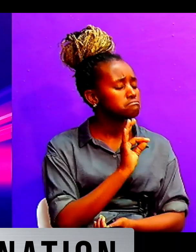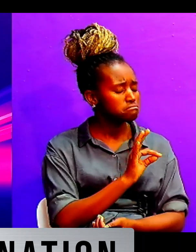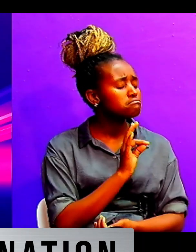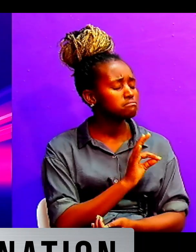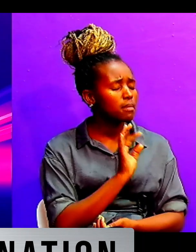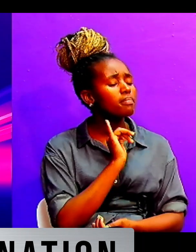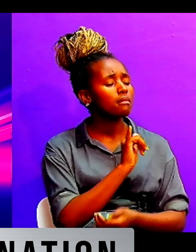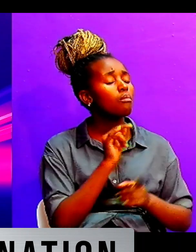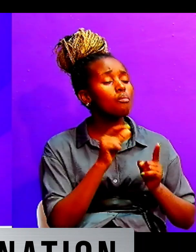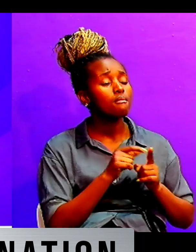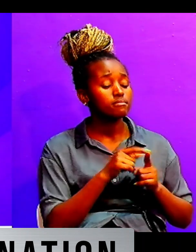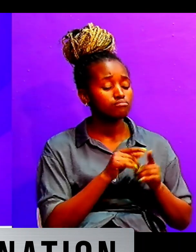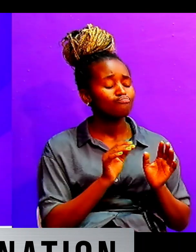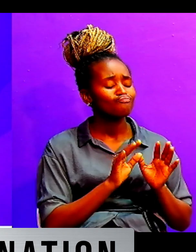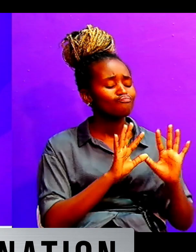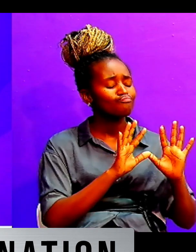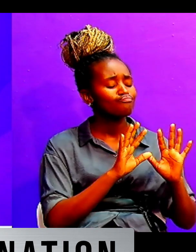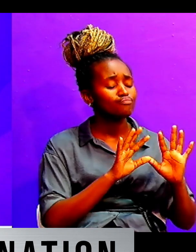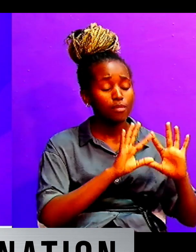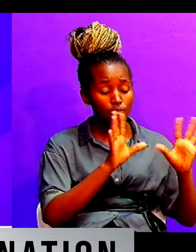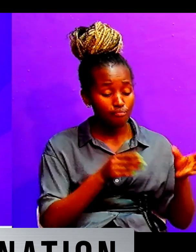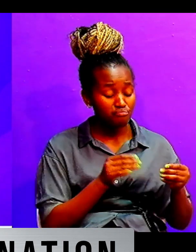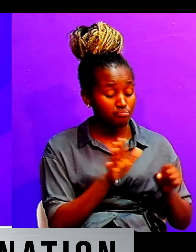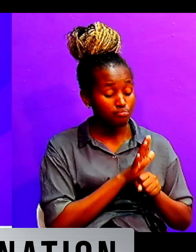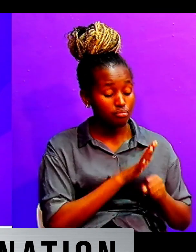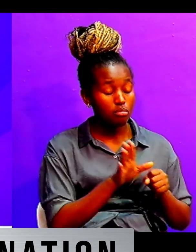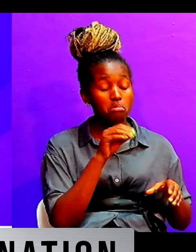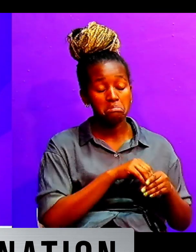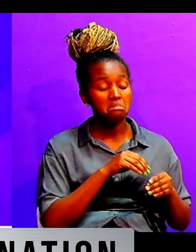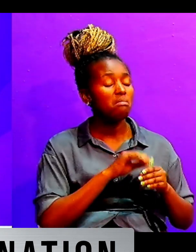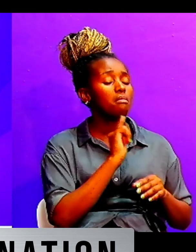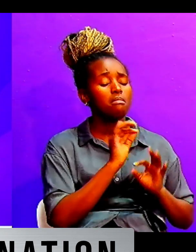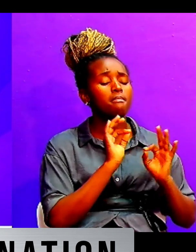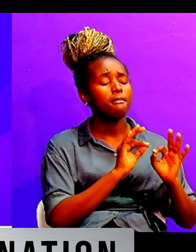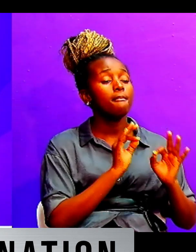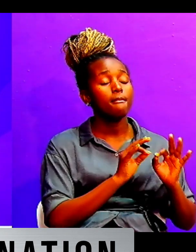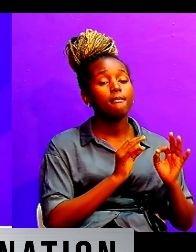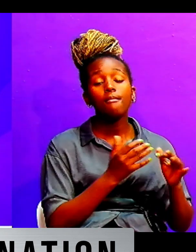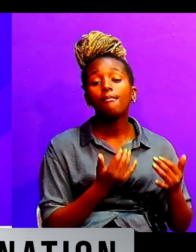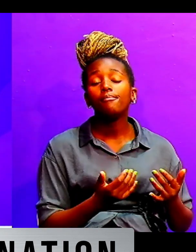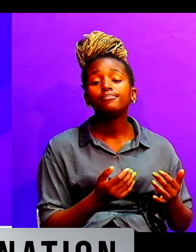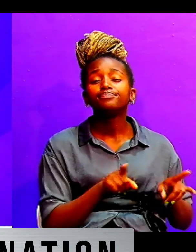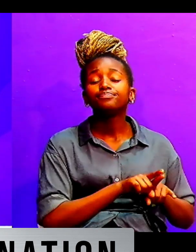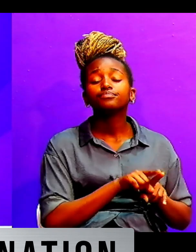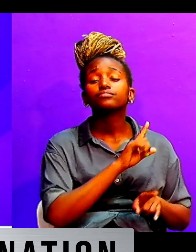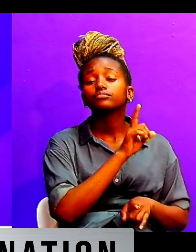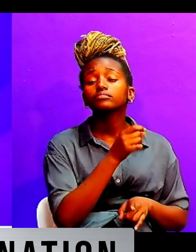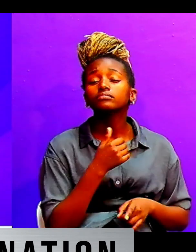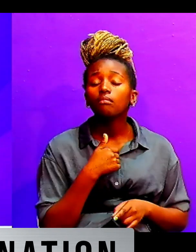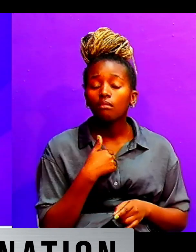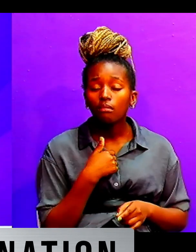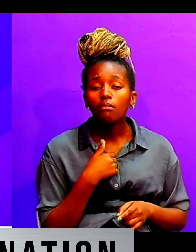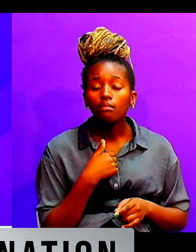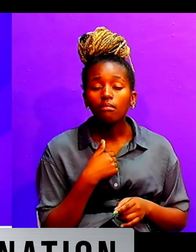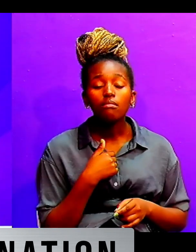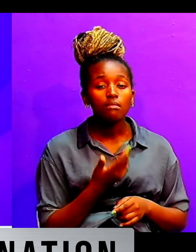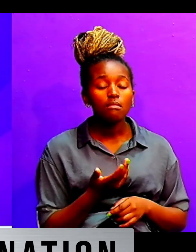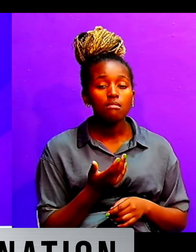word, total and full inclusion, because maybe I should have thrown this to you before we moved